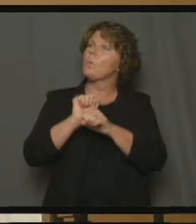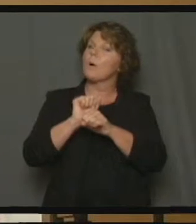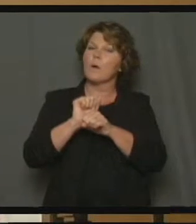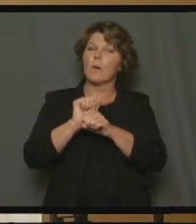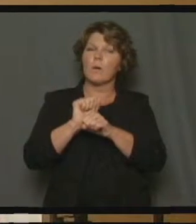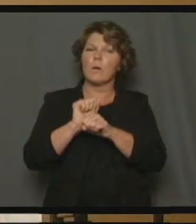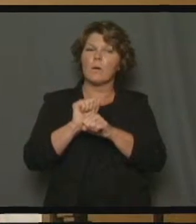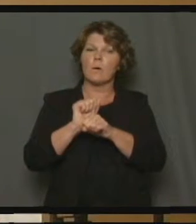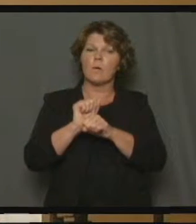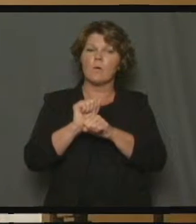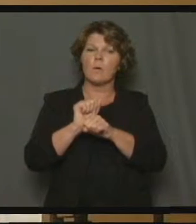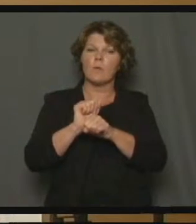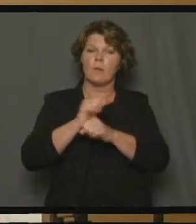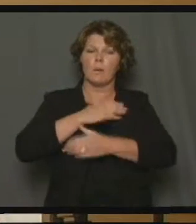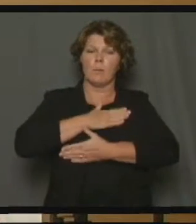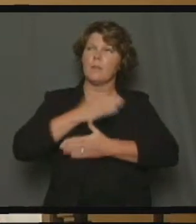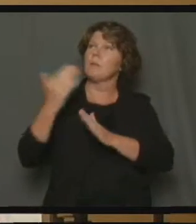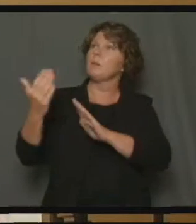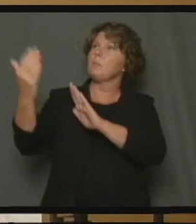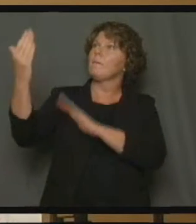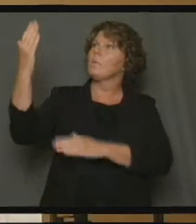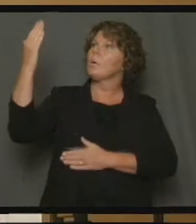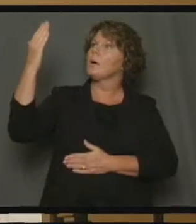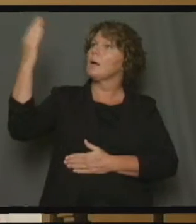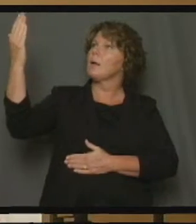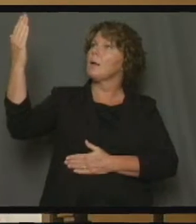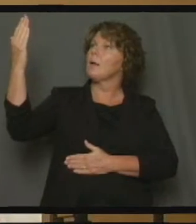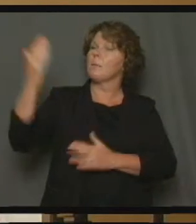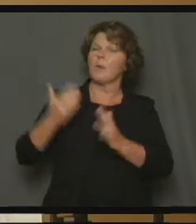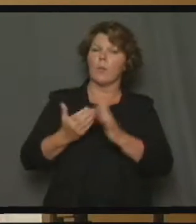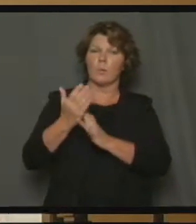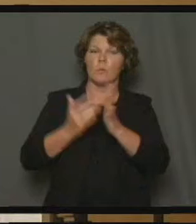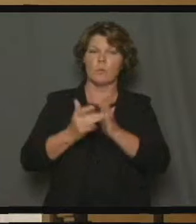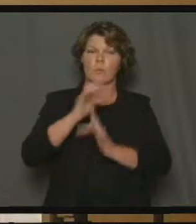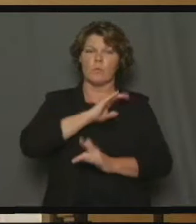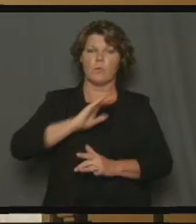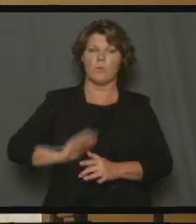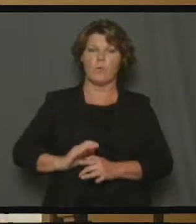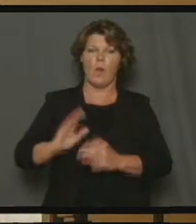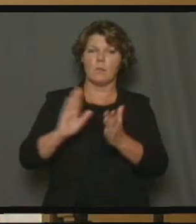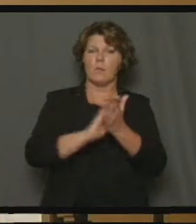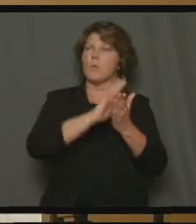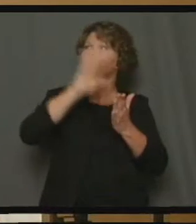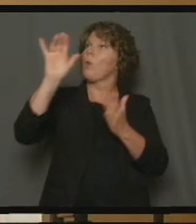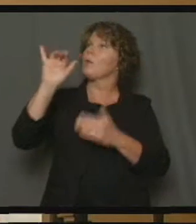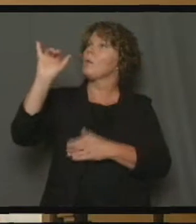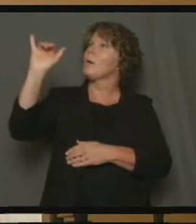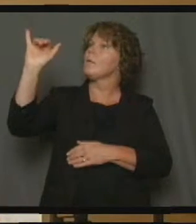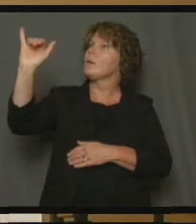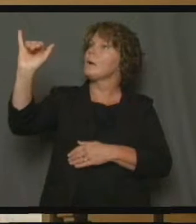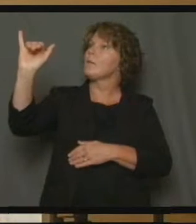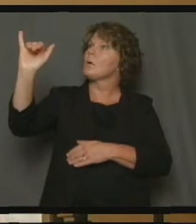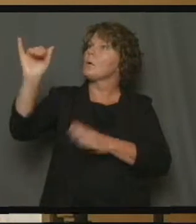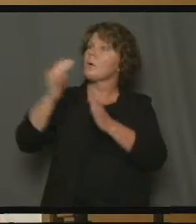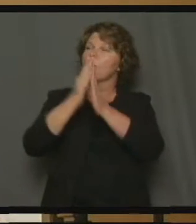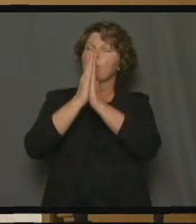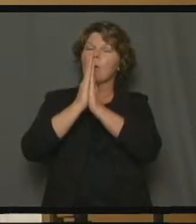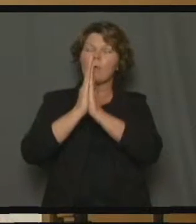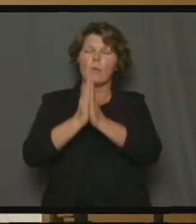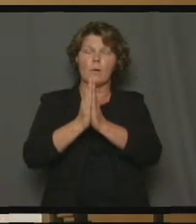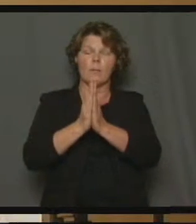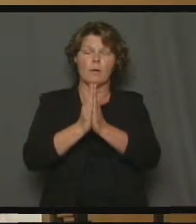us that which is pleasing in his sight, through Jesus Christ, to whom be glory forever and ever.